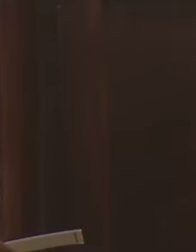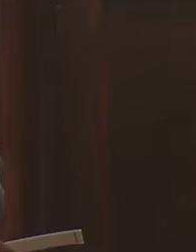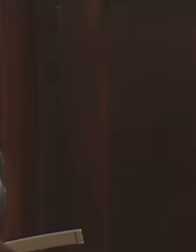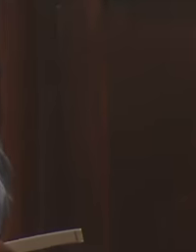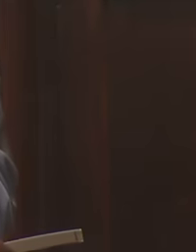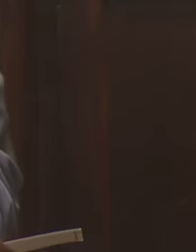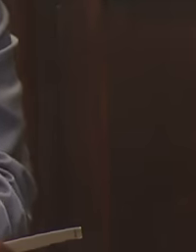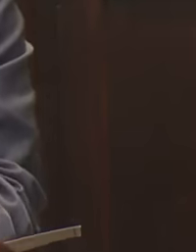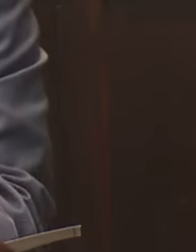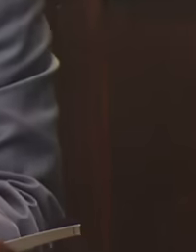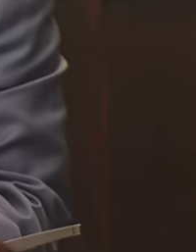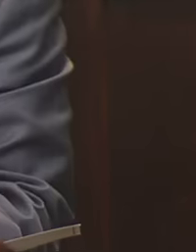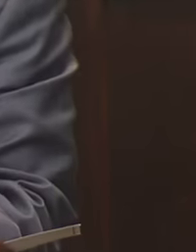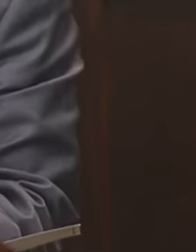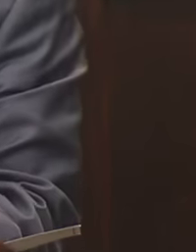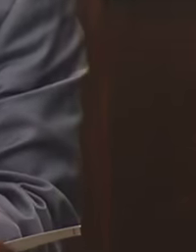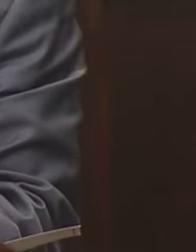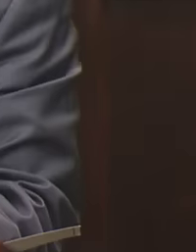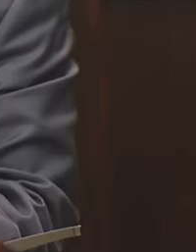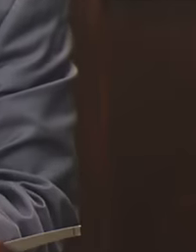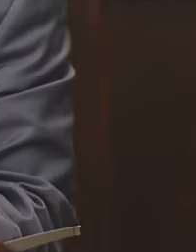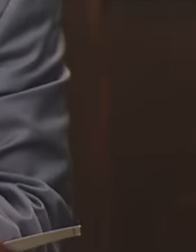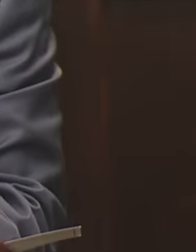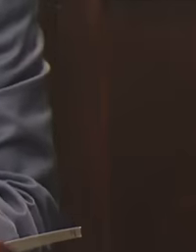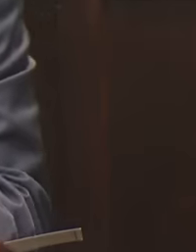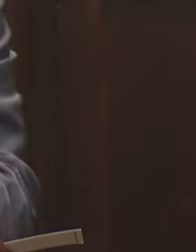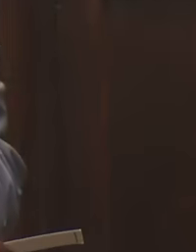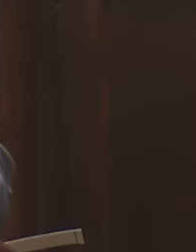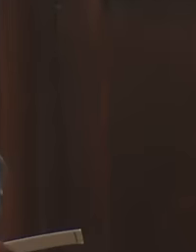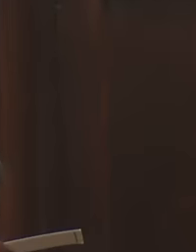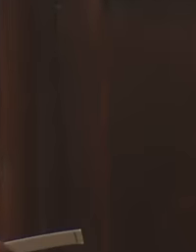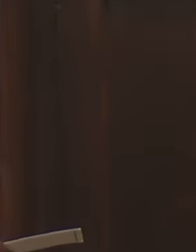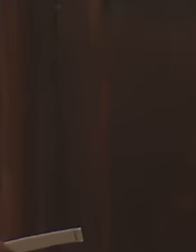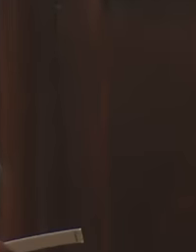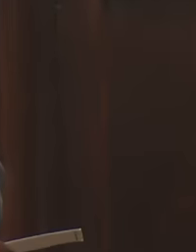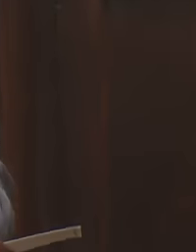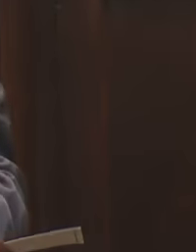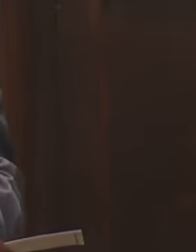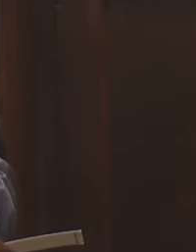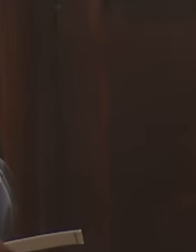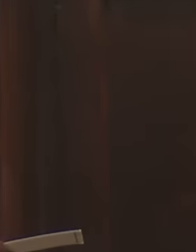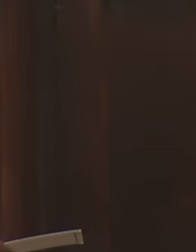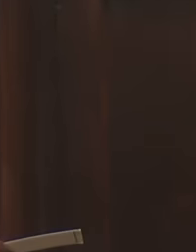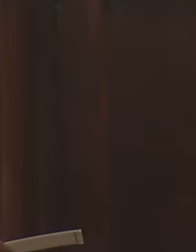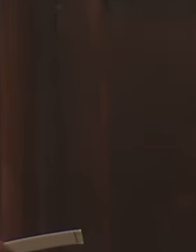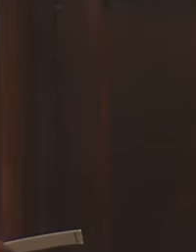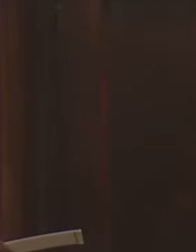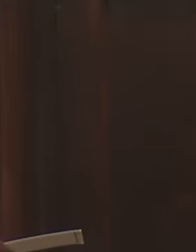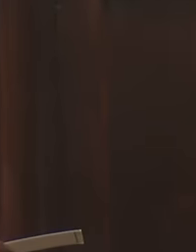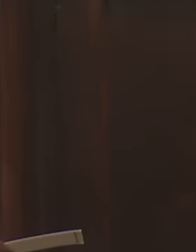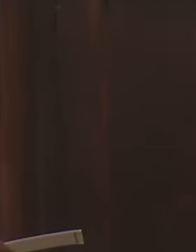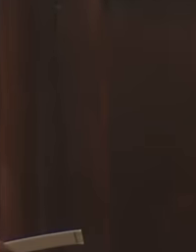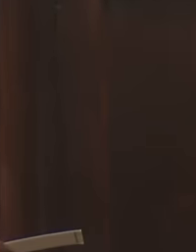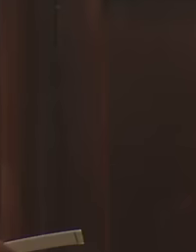to destabilize other countries who do not share a similar view. Attempts have been made in various countries like